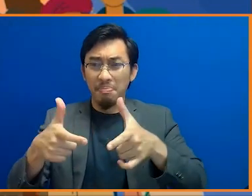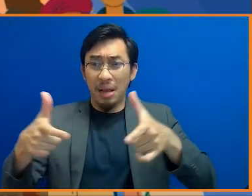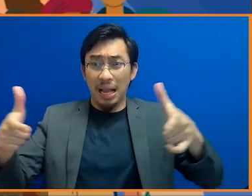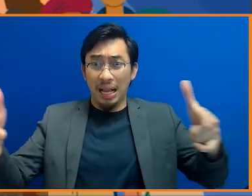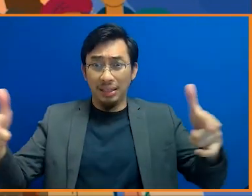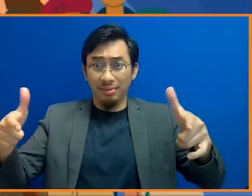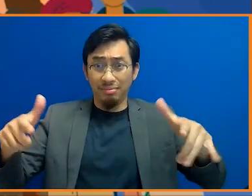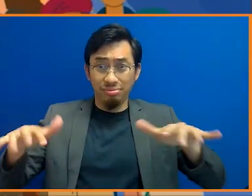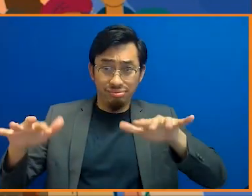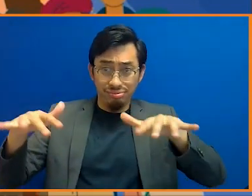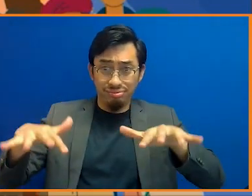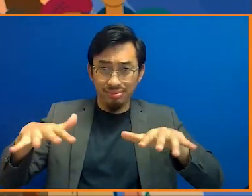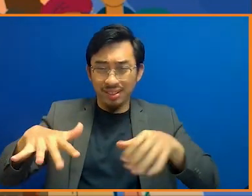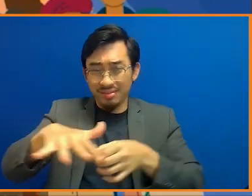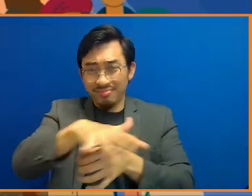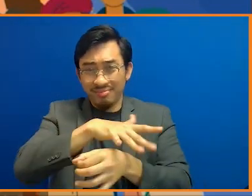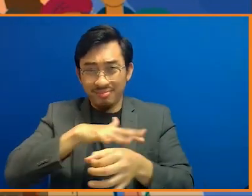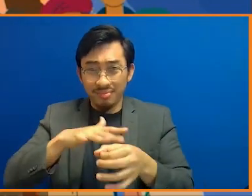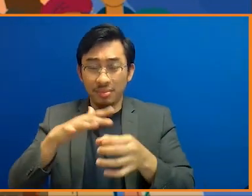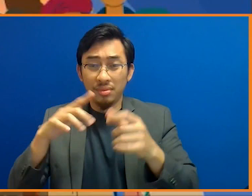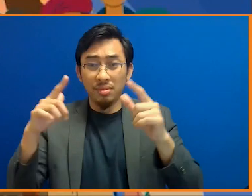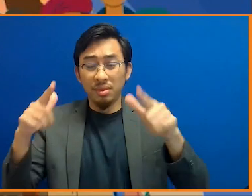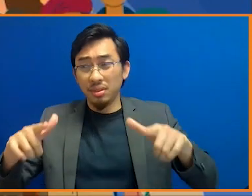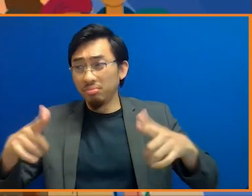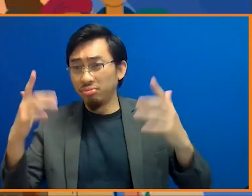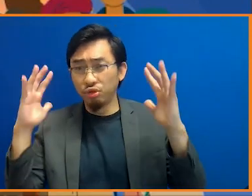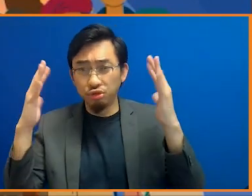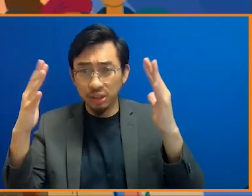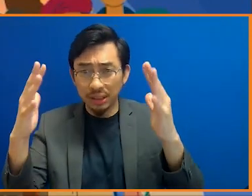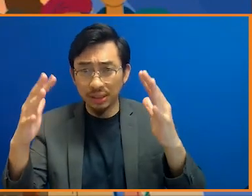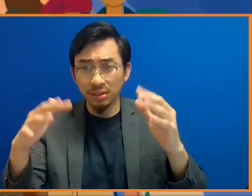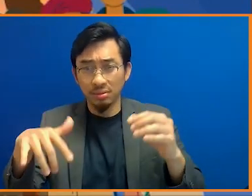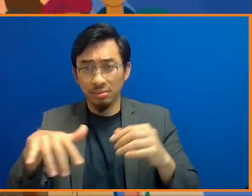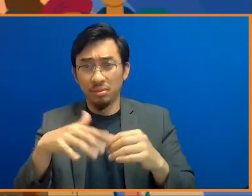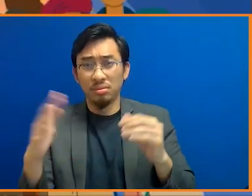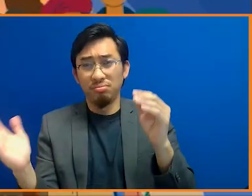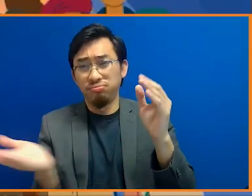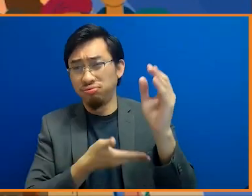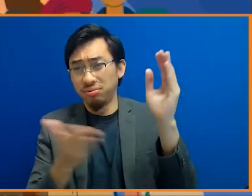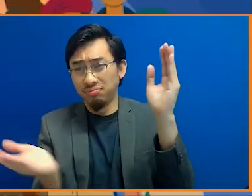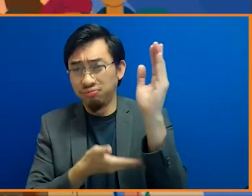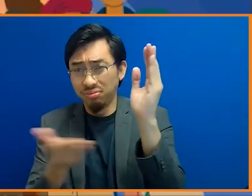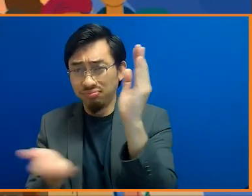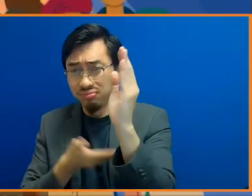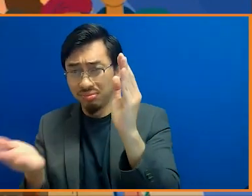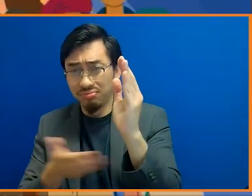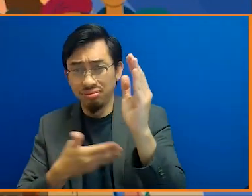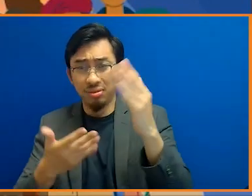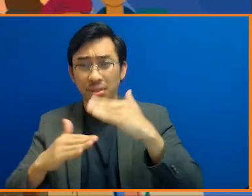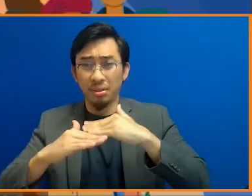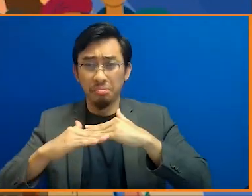there already. Even they have a coastal forest, very thick coastal forest, and also